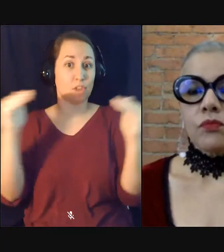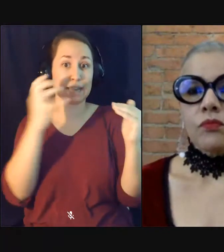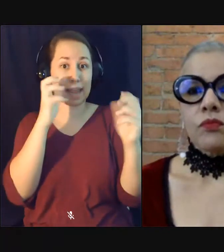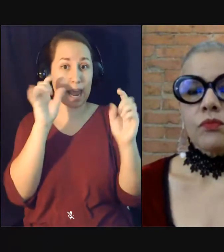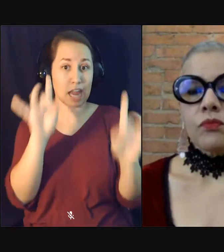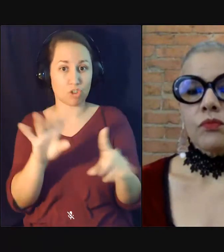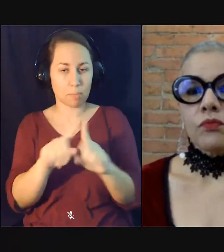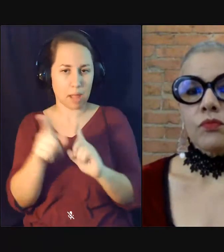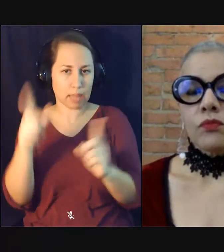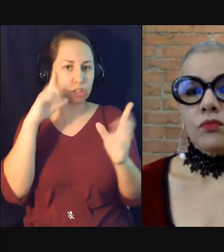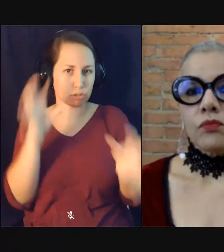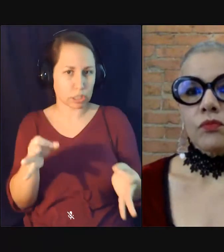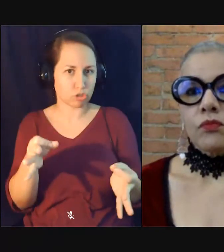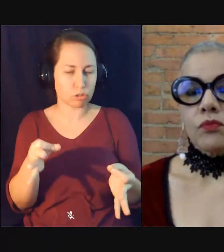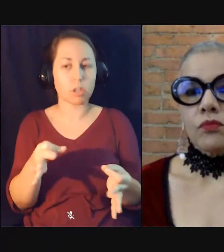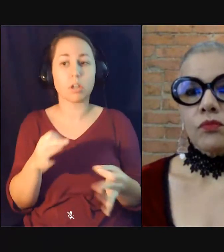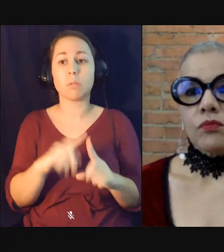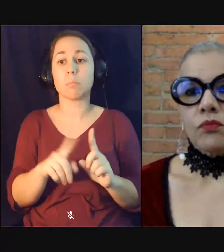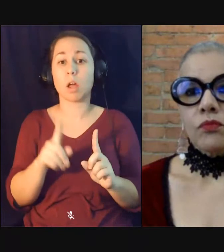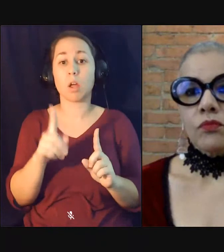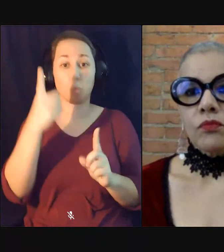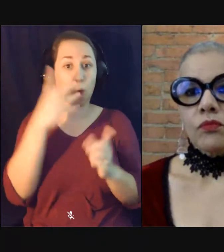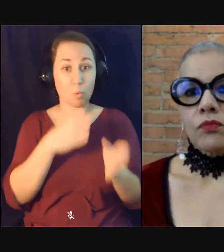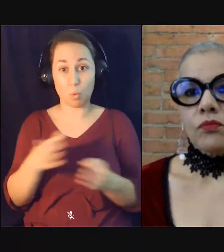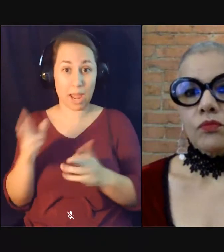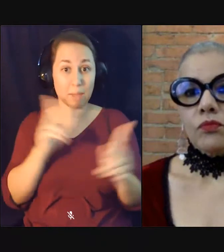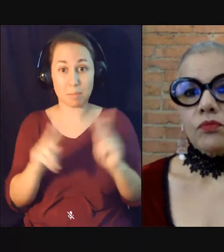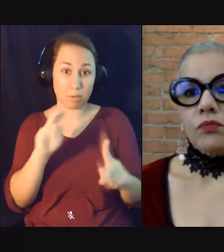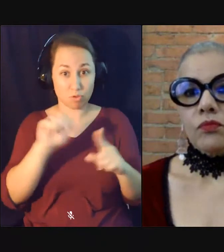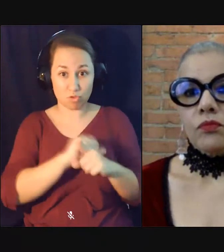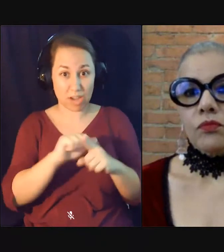these radicalization factories, one of the ways people are trained into